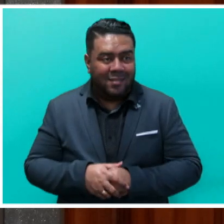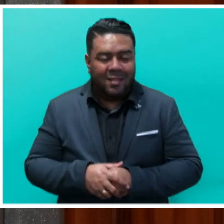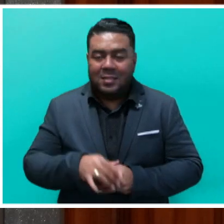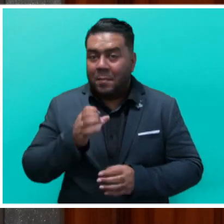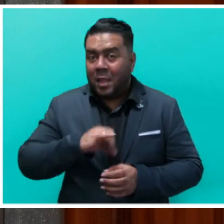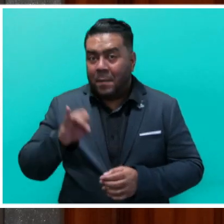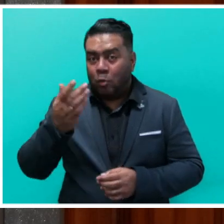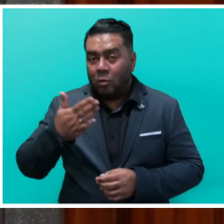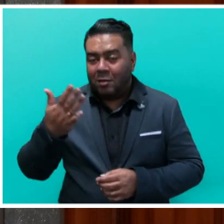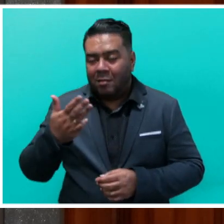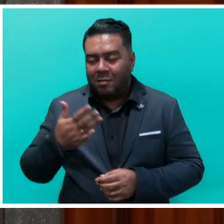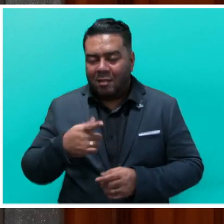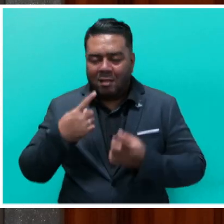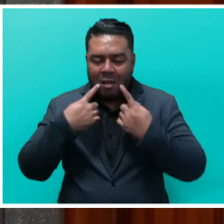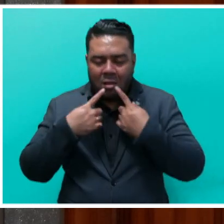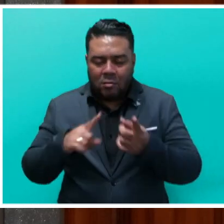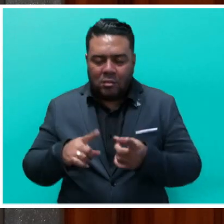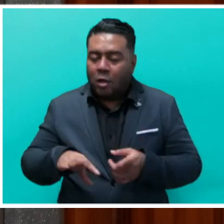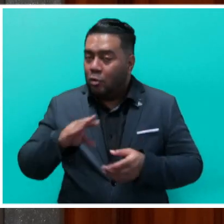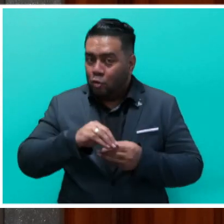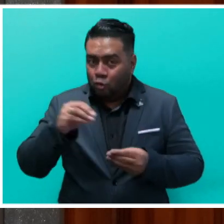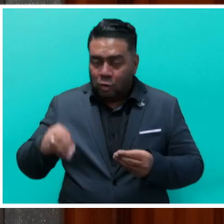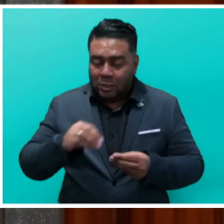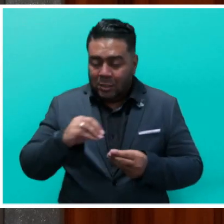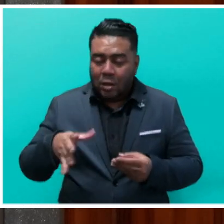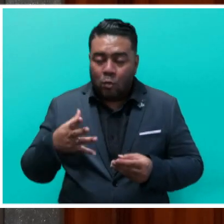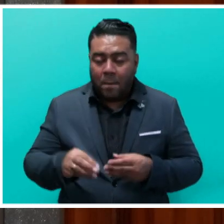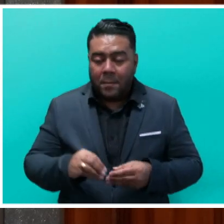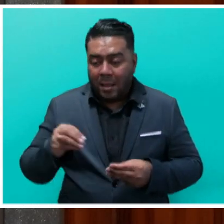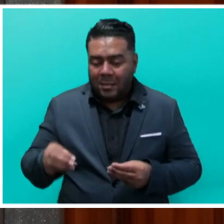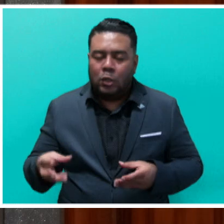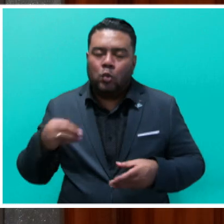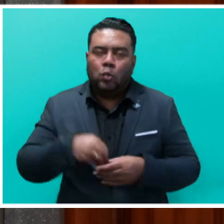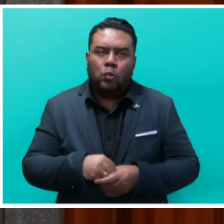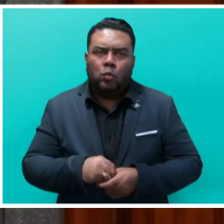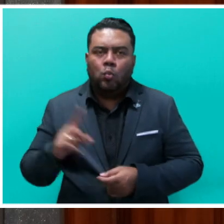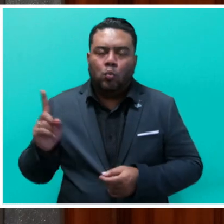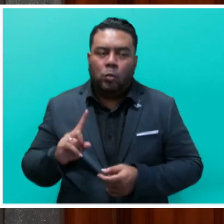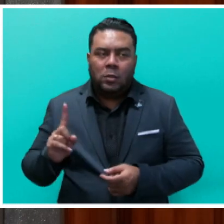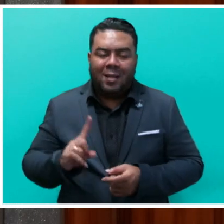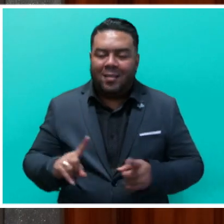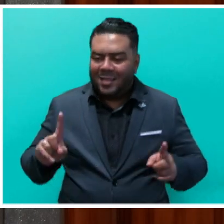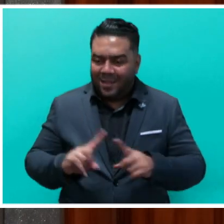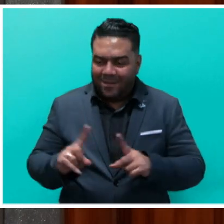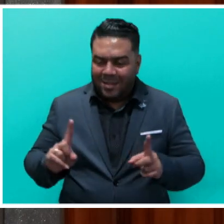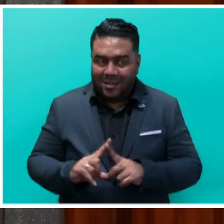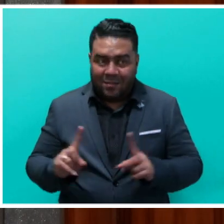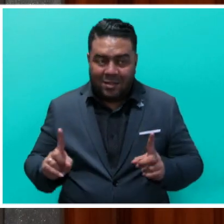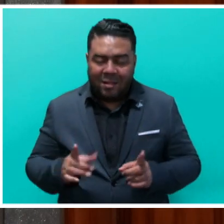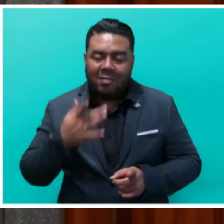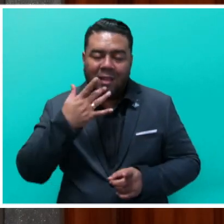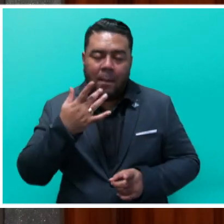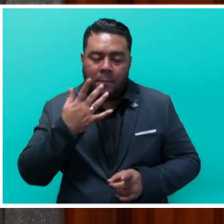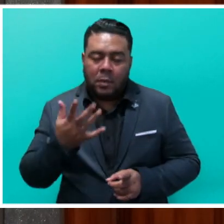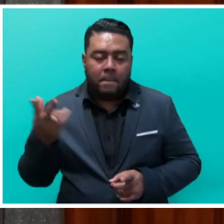Honourable Speaker, tree species that were planted included native tree species of different types,